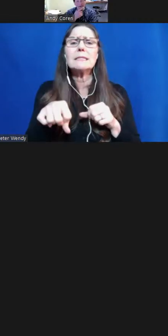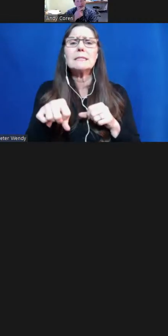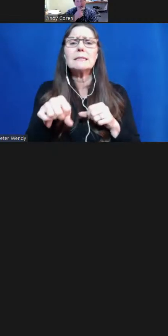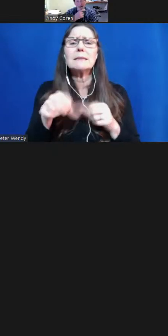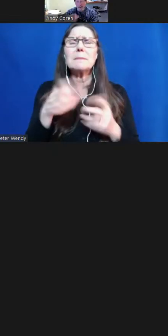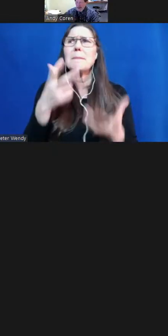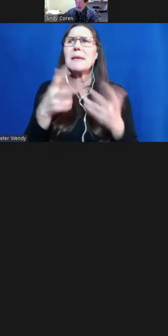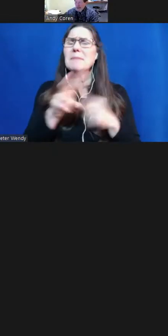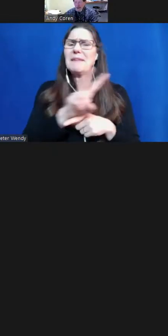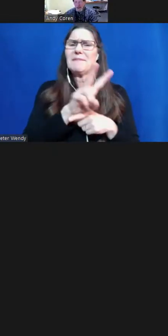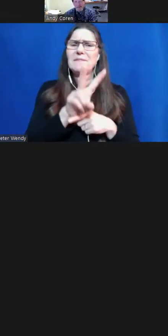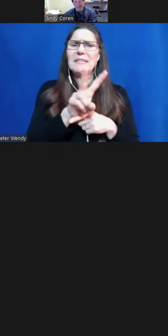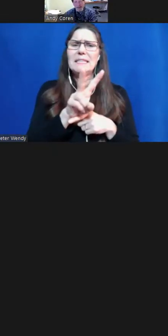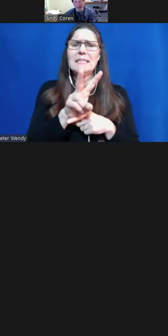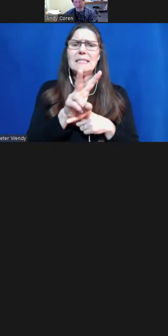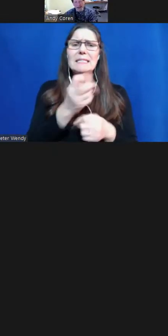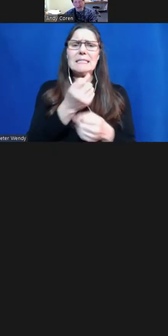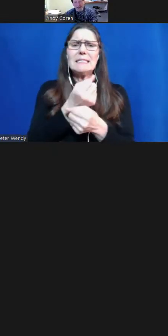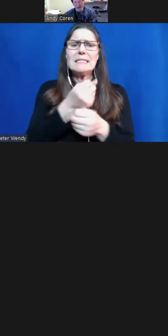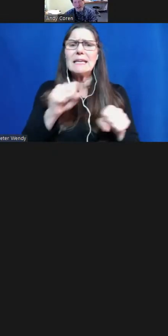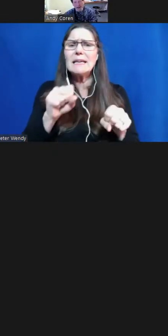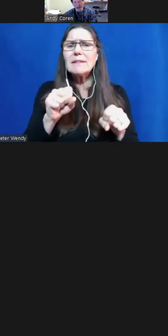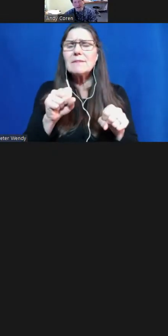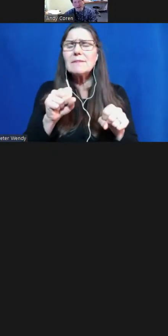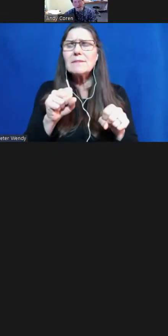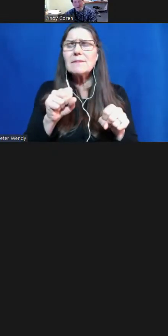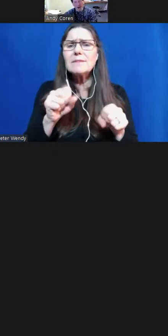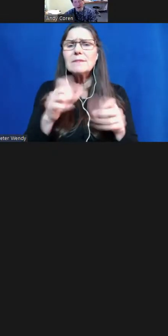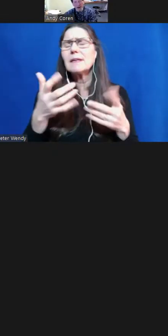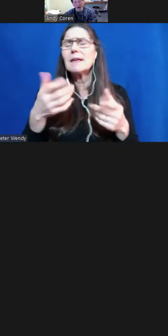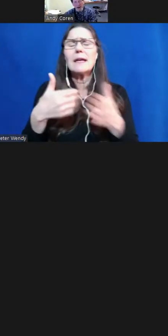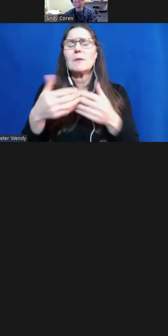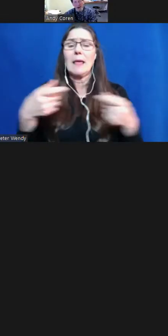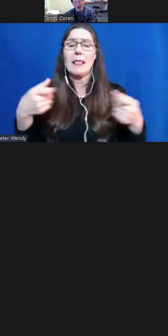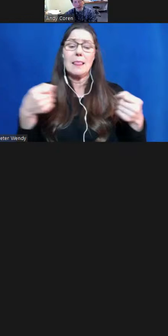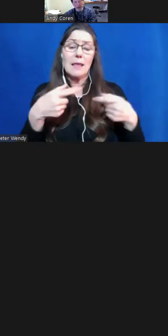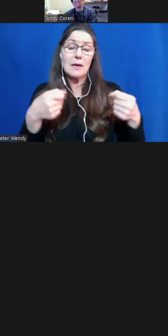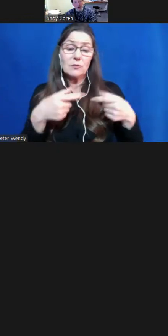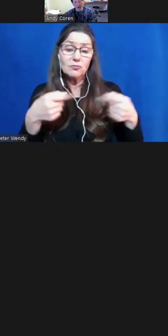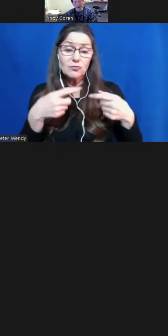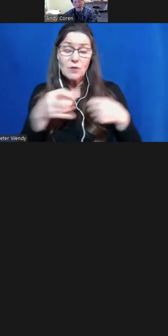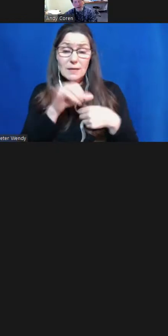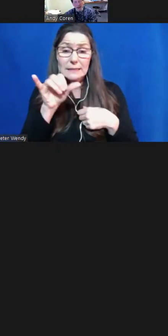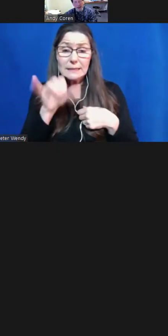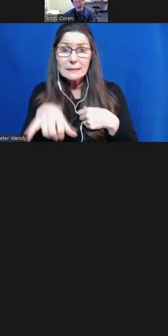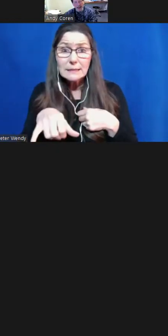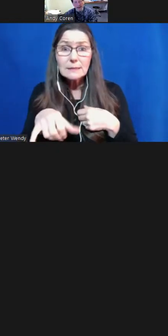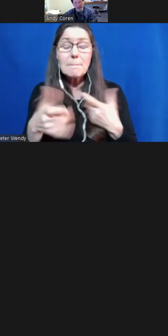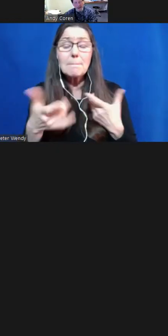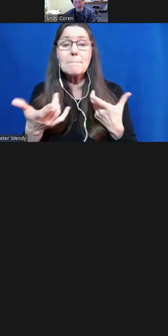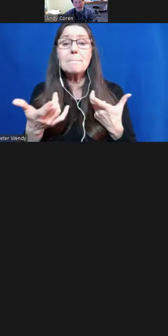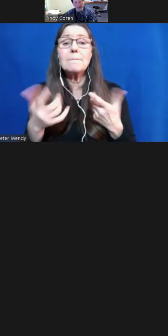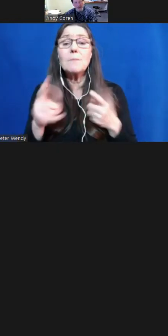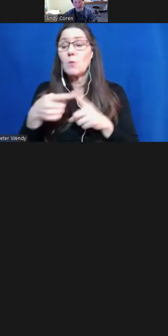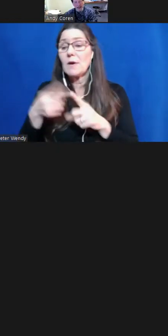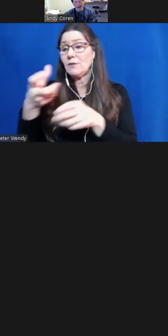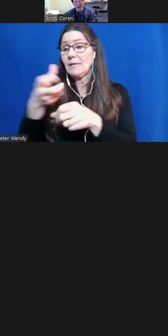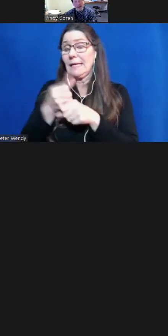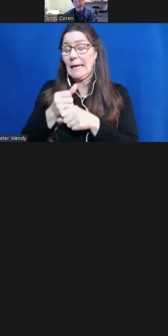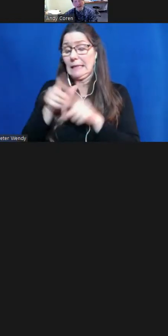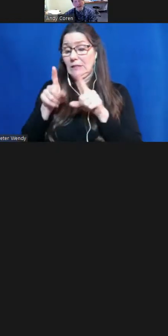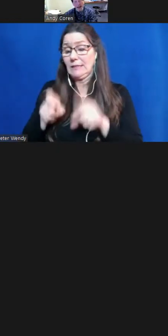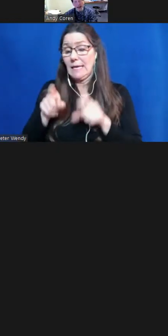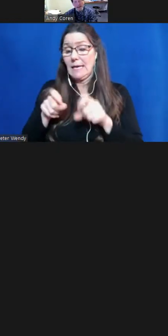vSafe? Uh, it's an electronic system where when you get your tests through the